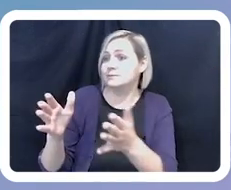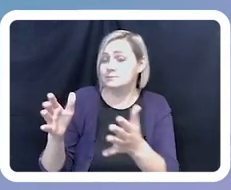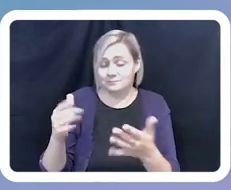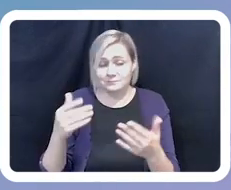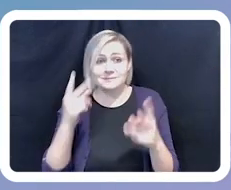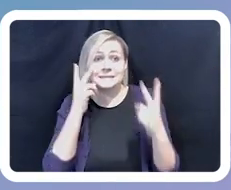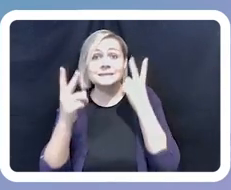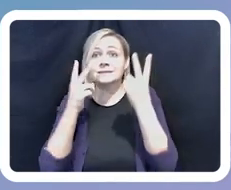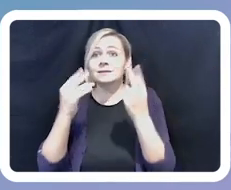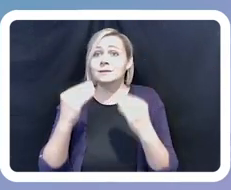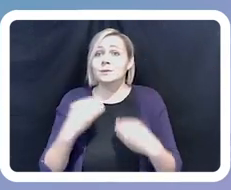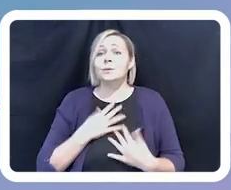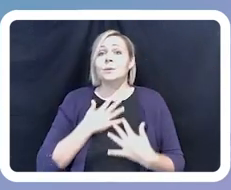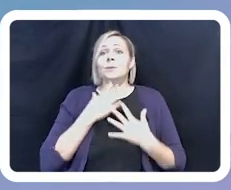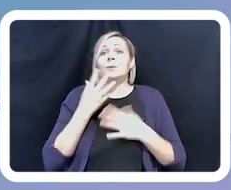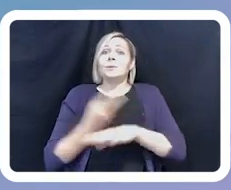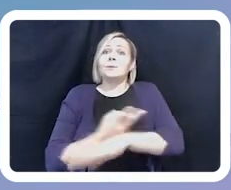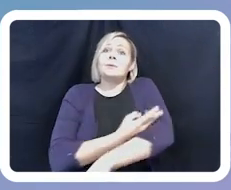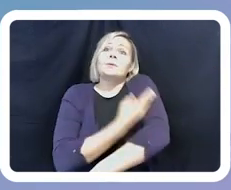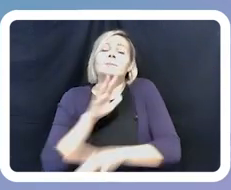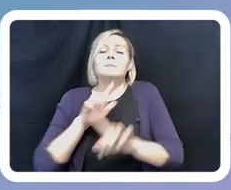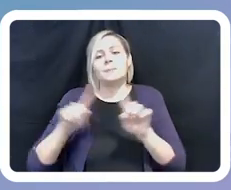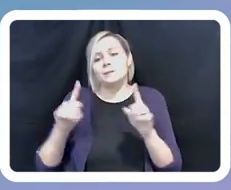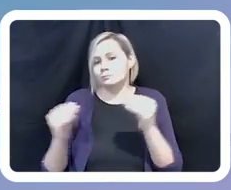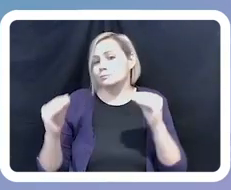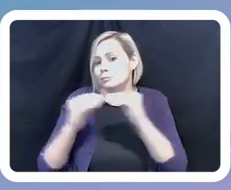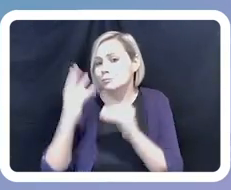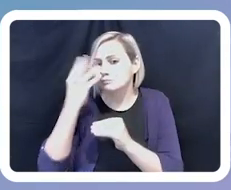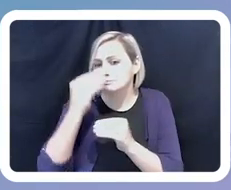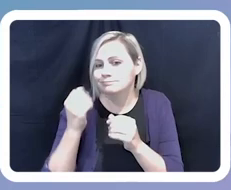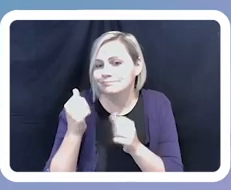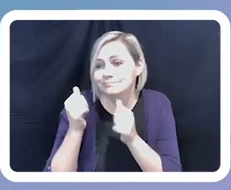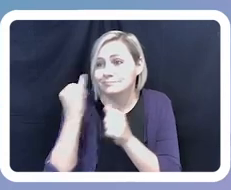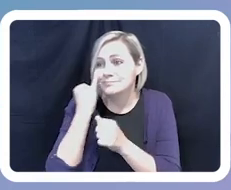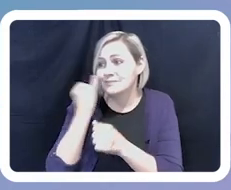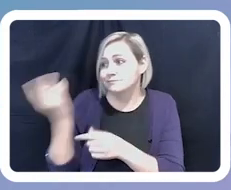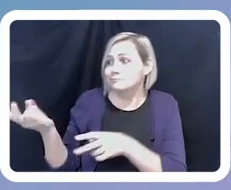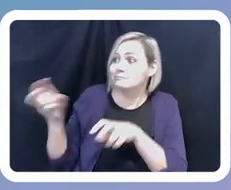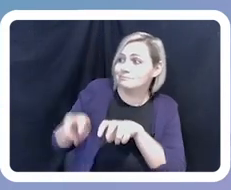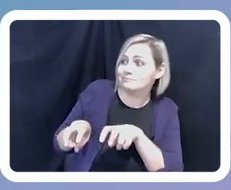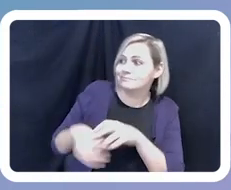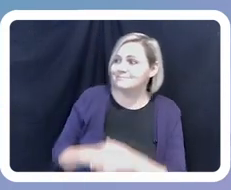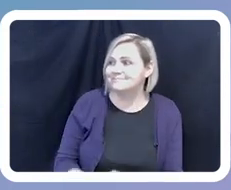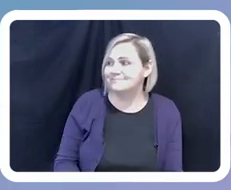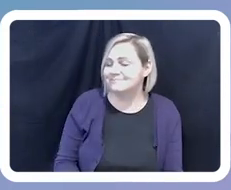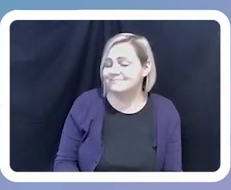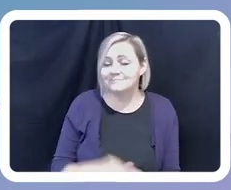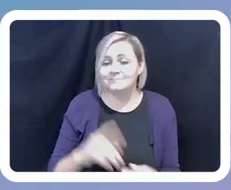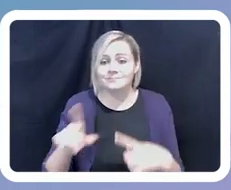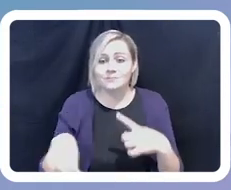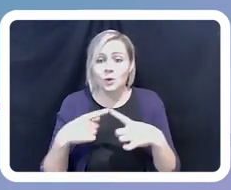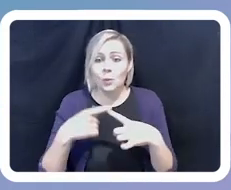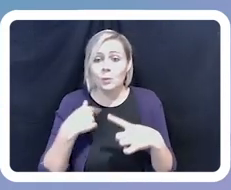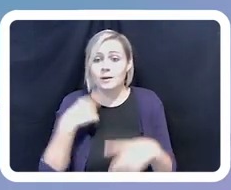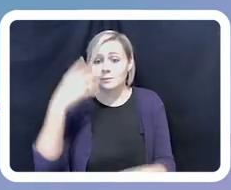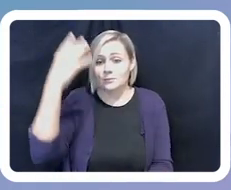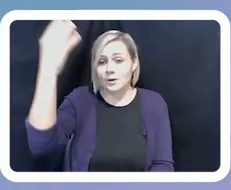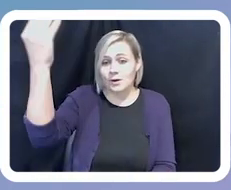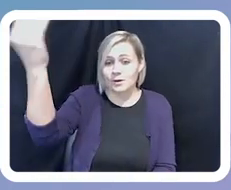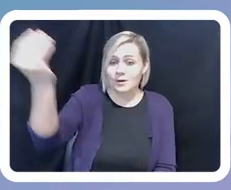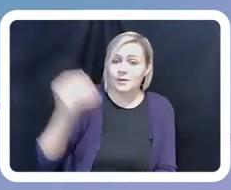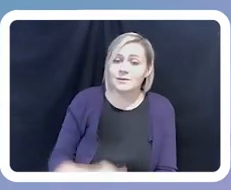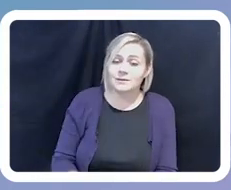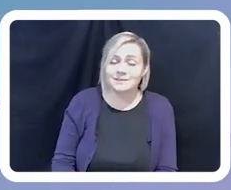got rivers, it's got sights to give you shivers, but it sure would be prettier with you. When I'm